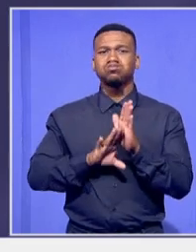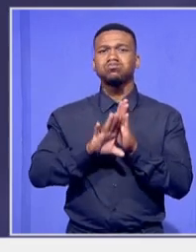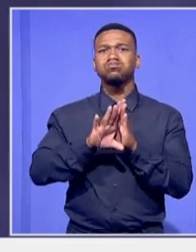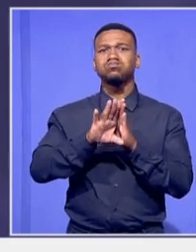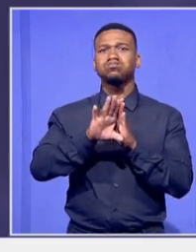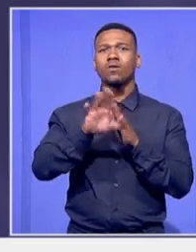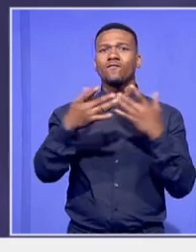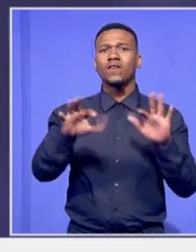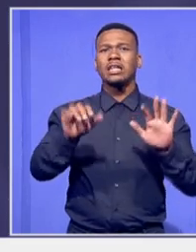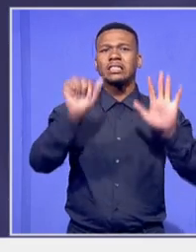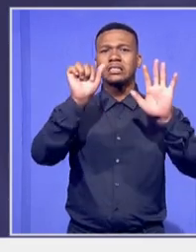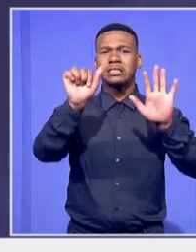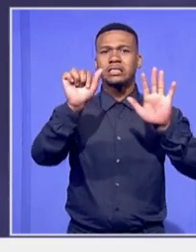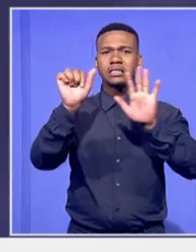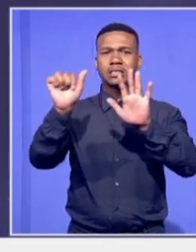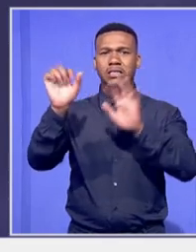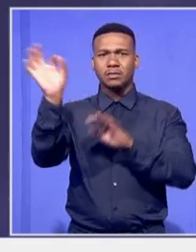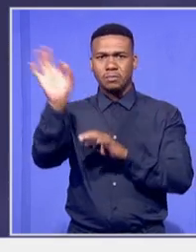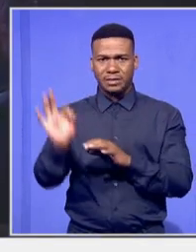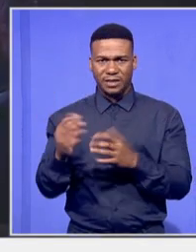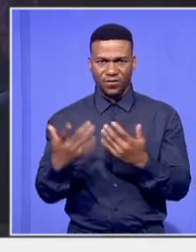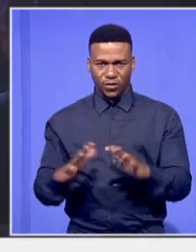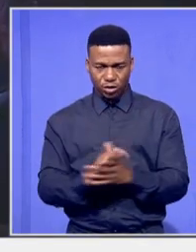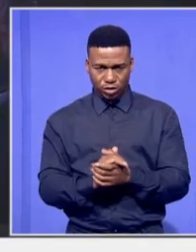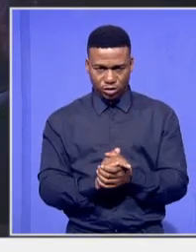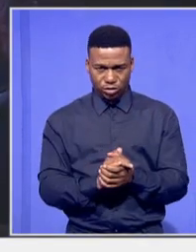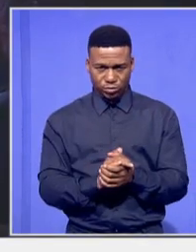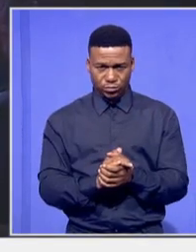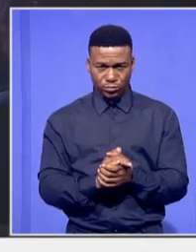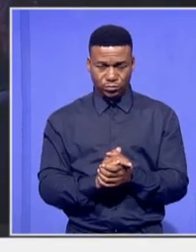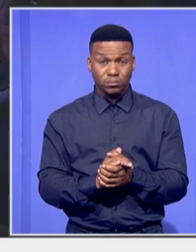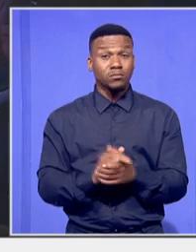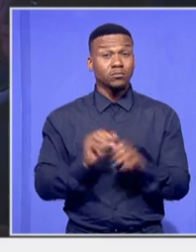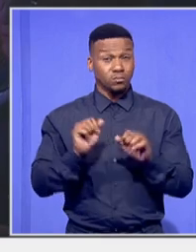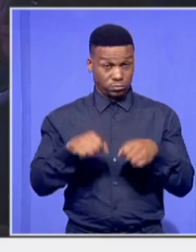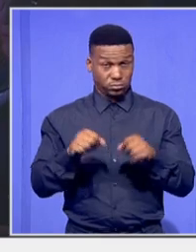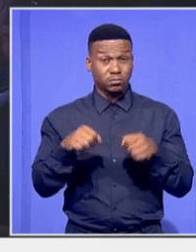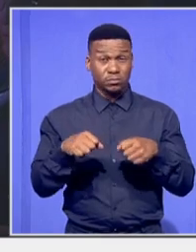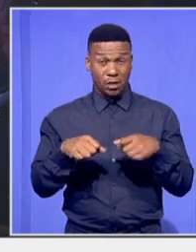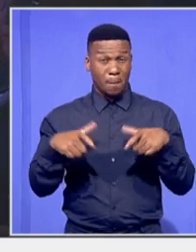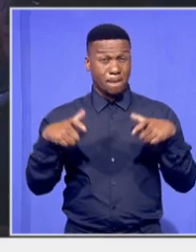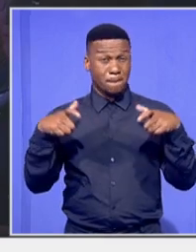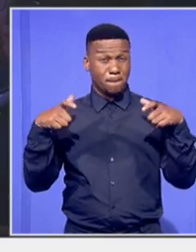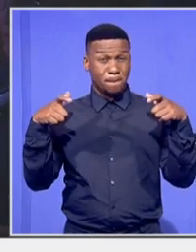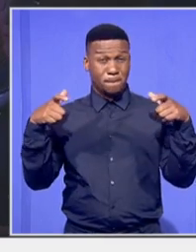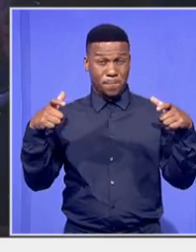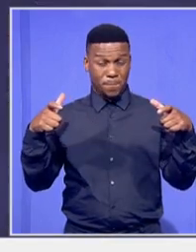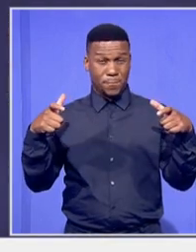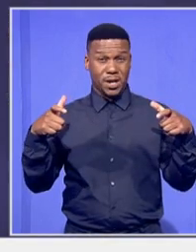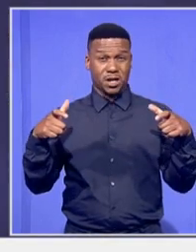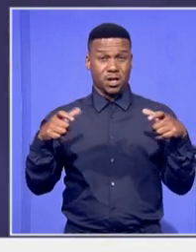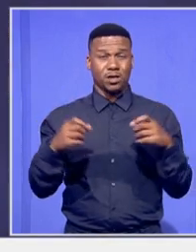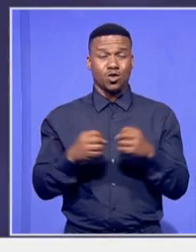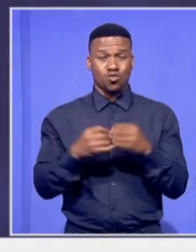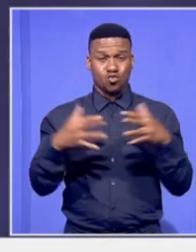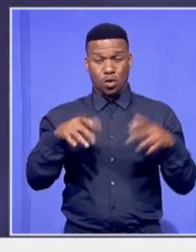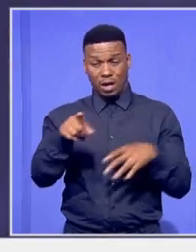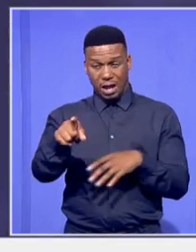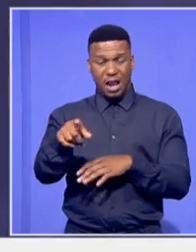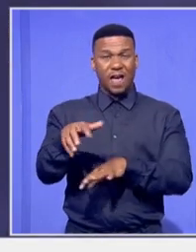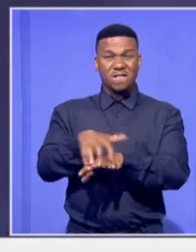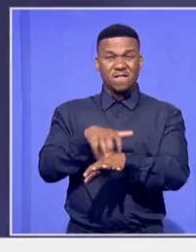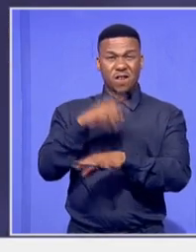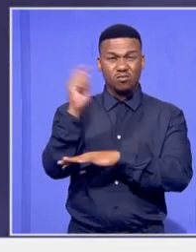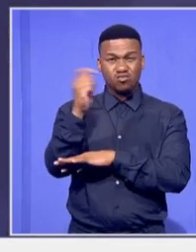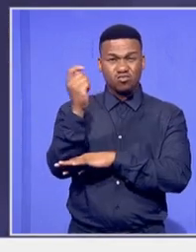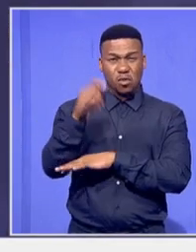66.8% in a by-election. A surge in this rural community, the DA support